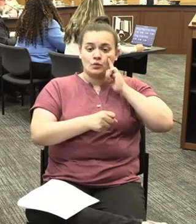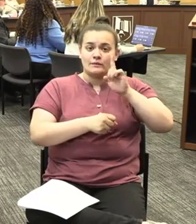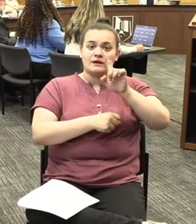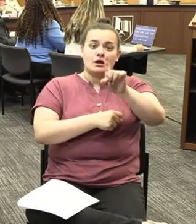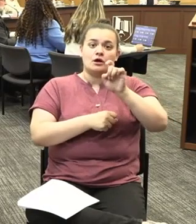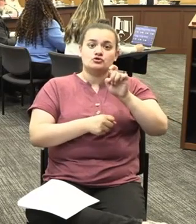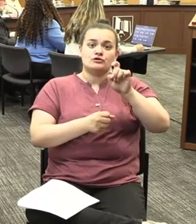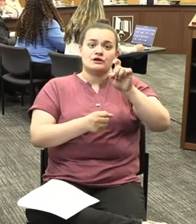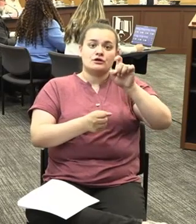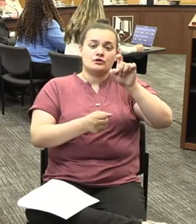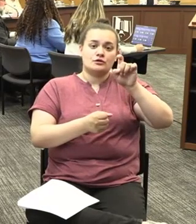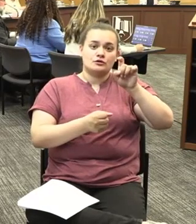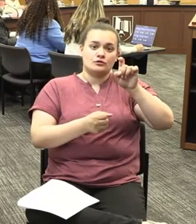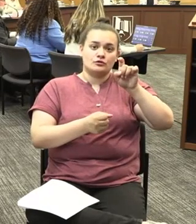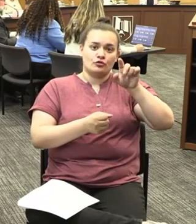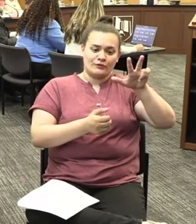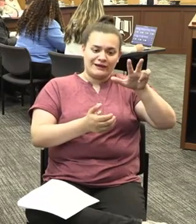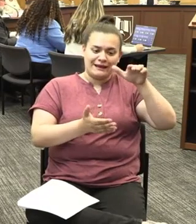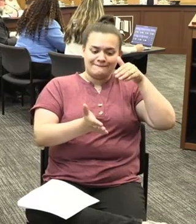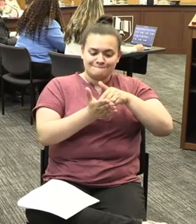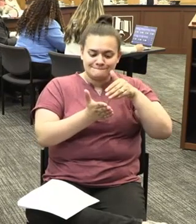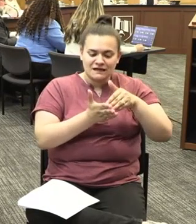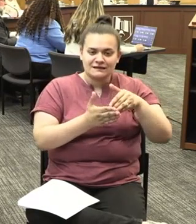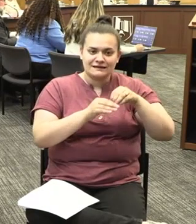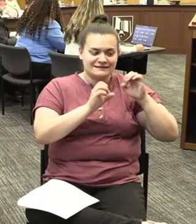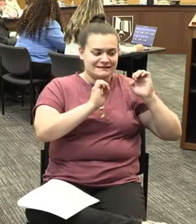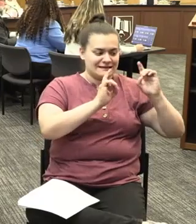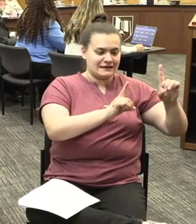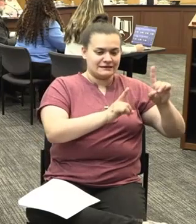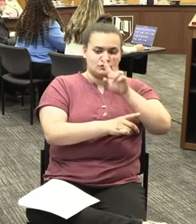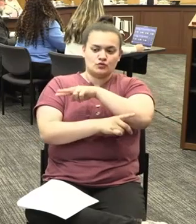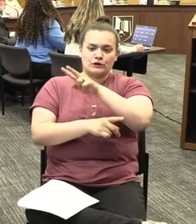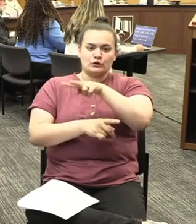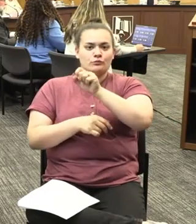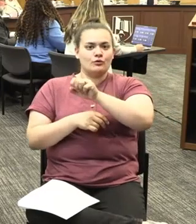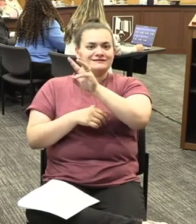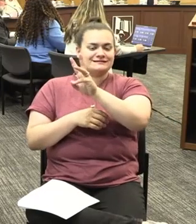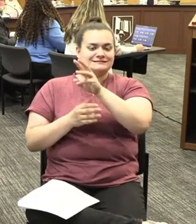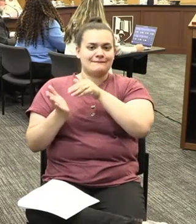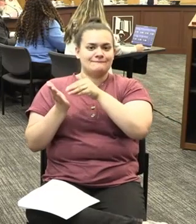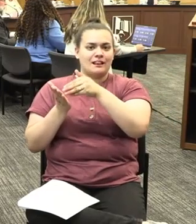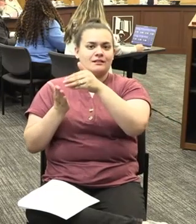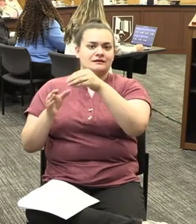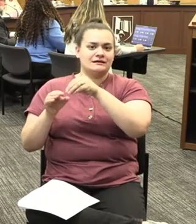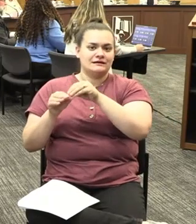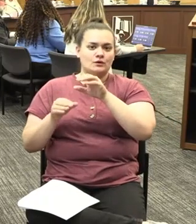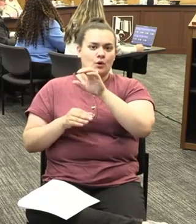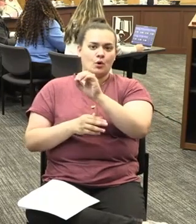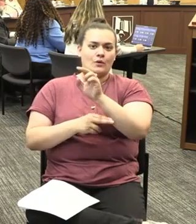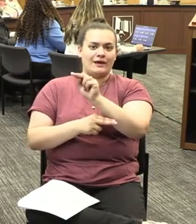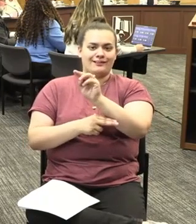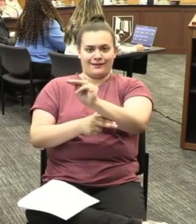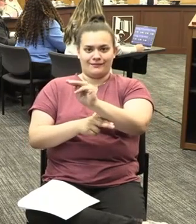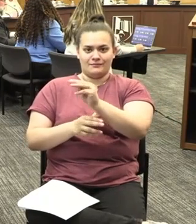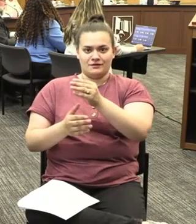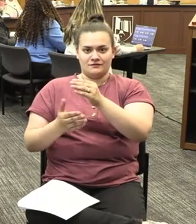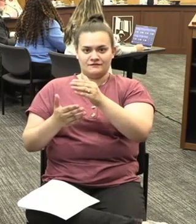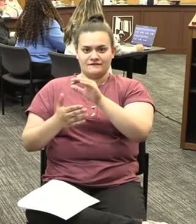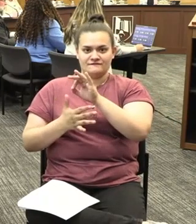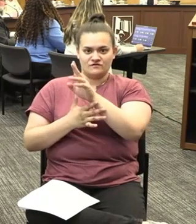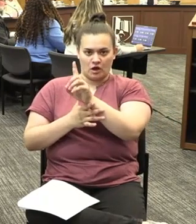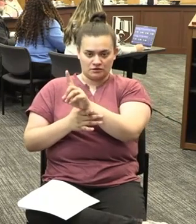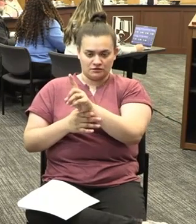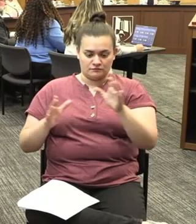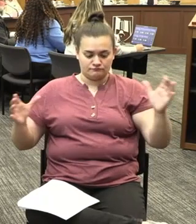103 million in our ed fund and 22.6 million in our O&M fund. You combine those two together,